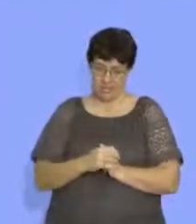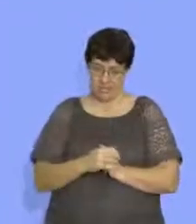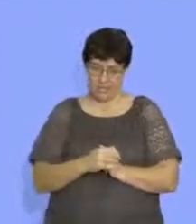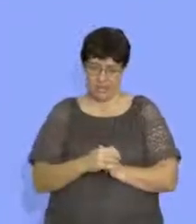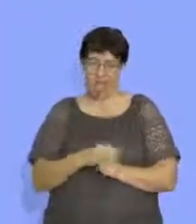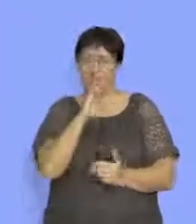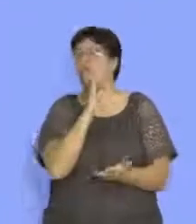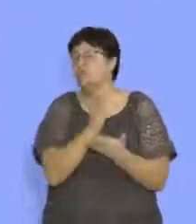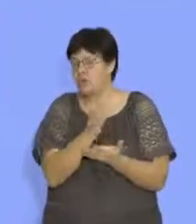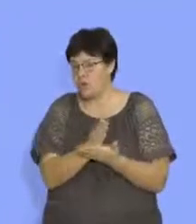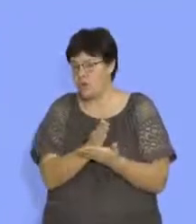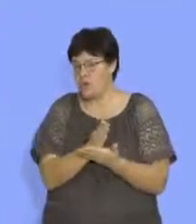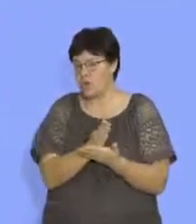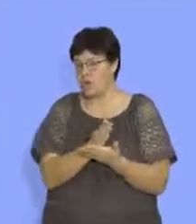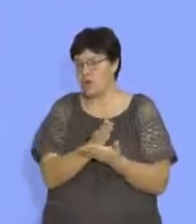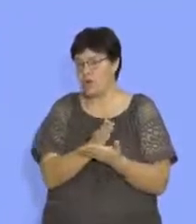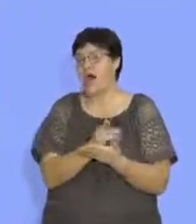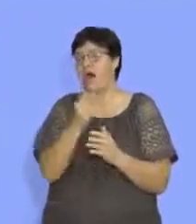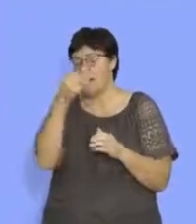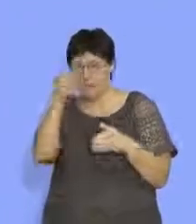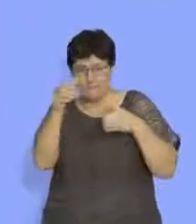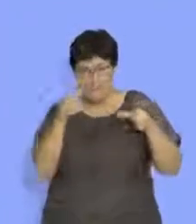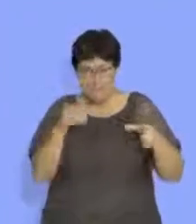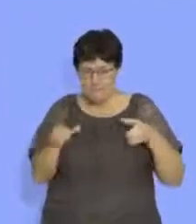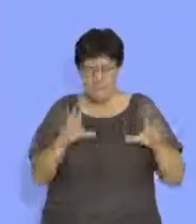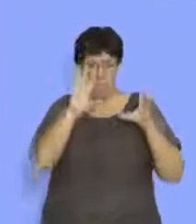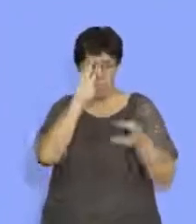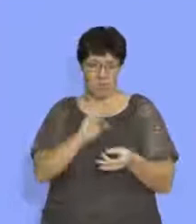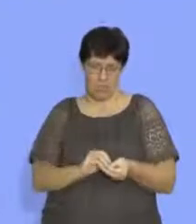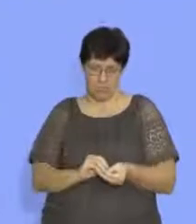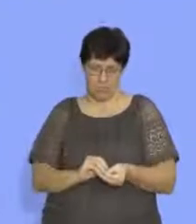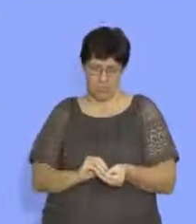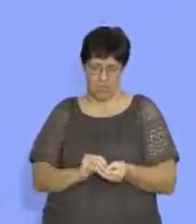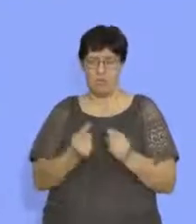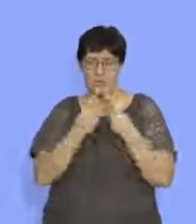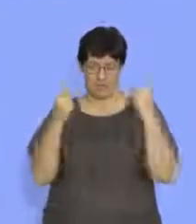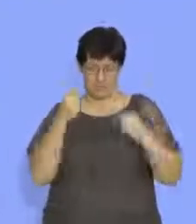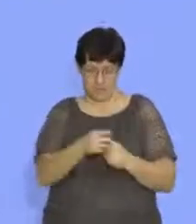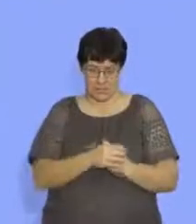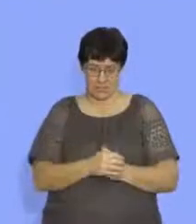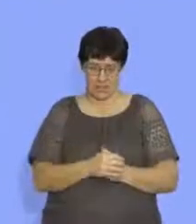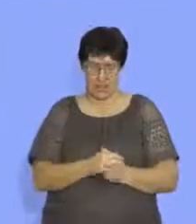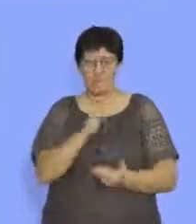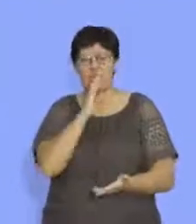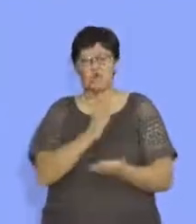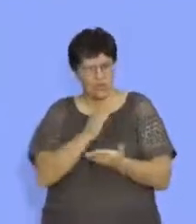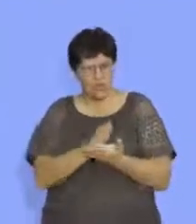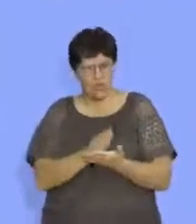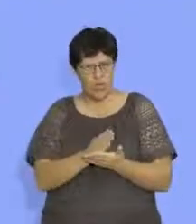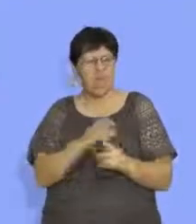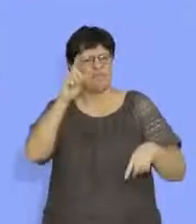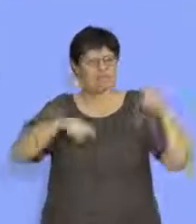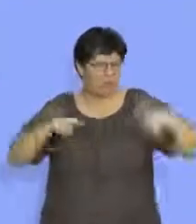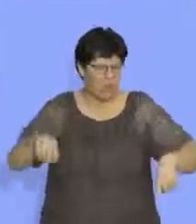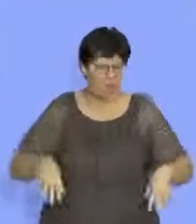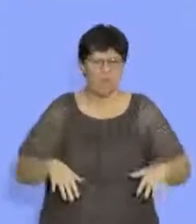used one way or the other. So make sure that you break down everything that is on that statement and make sure you